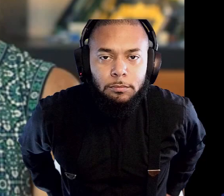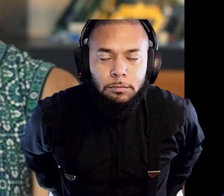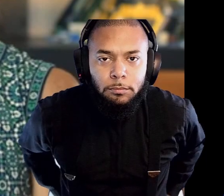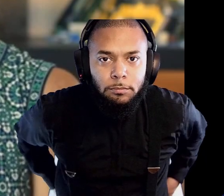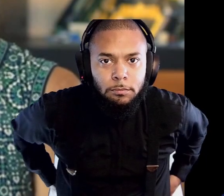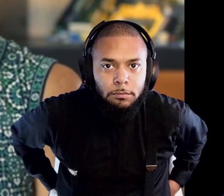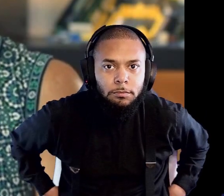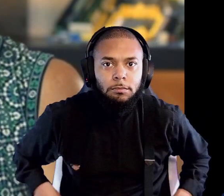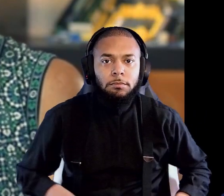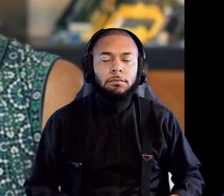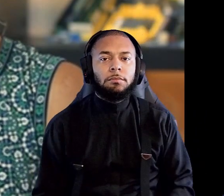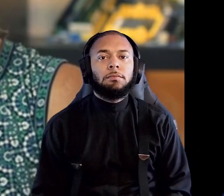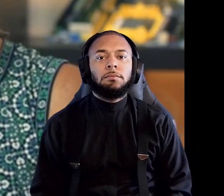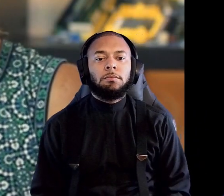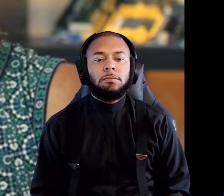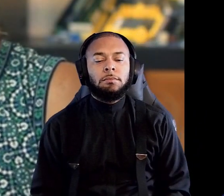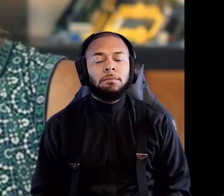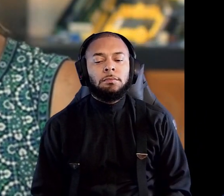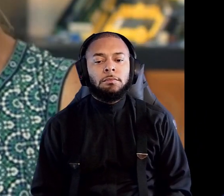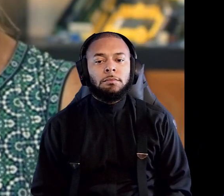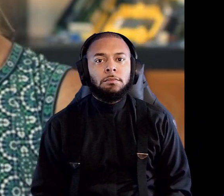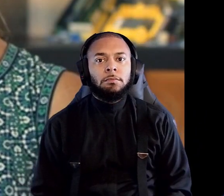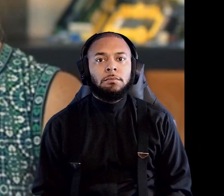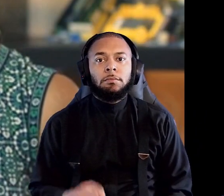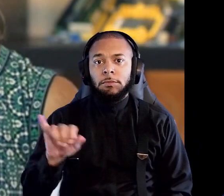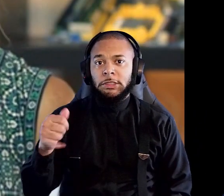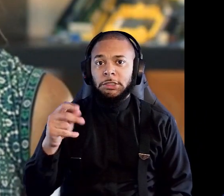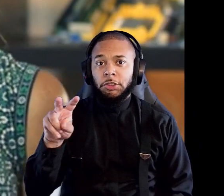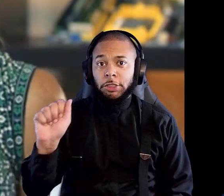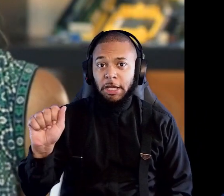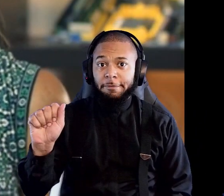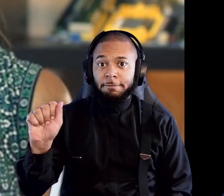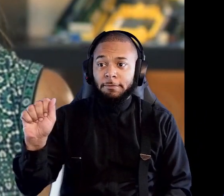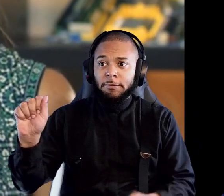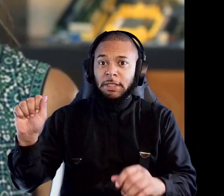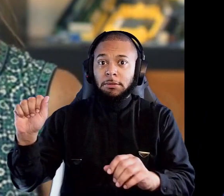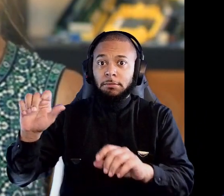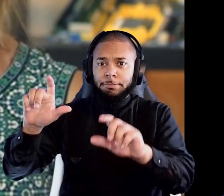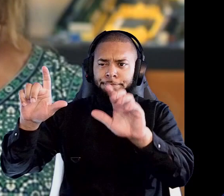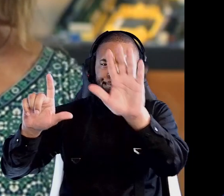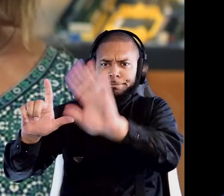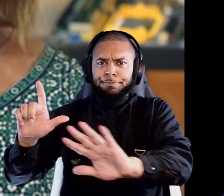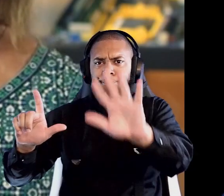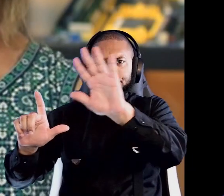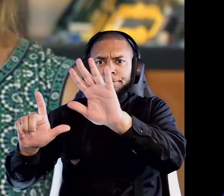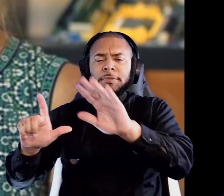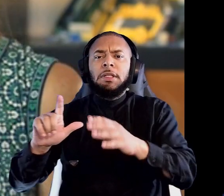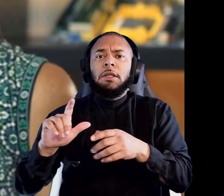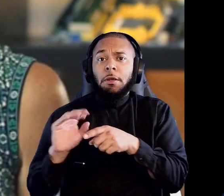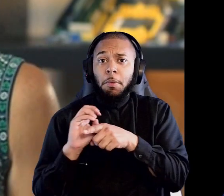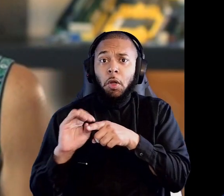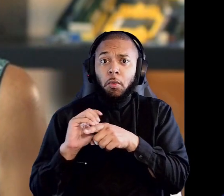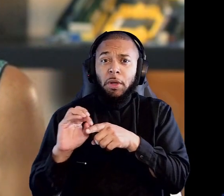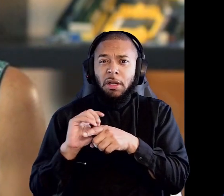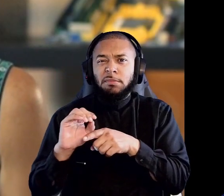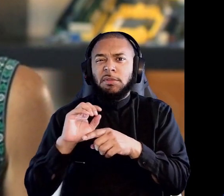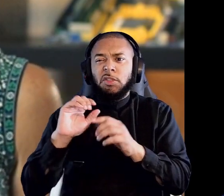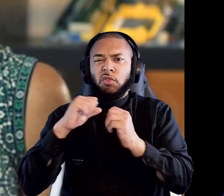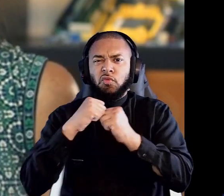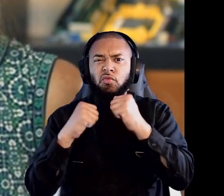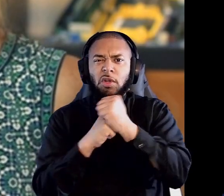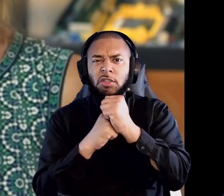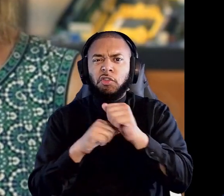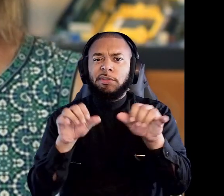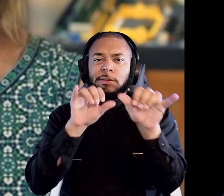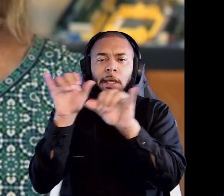So every program that we type into Java is going to have the same basic structure. It'll vary depending on what we're